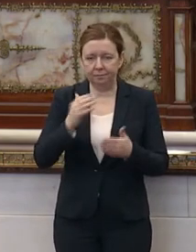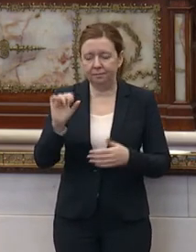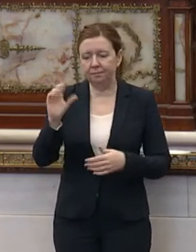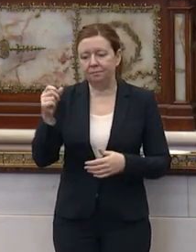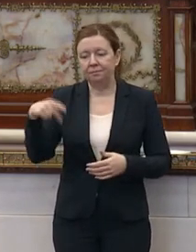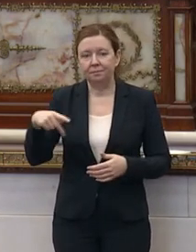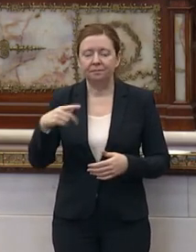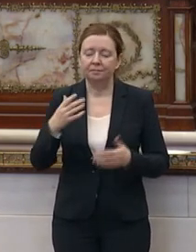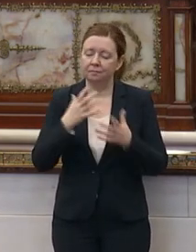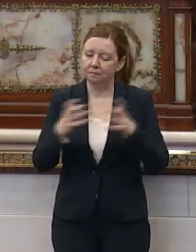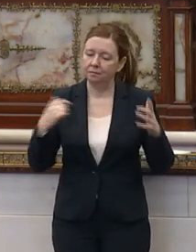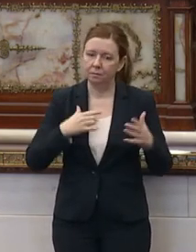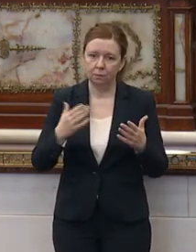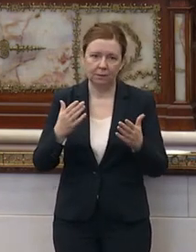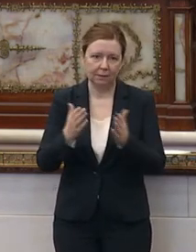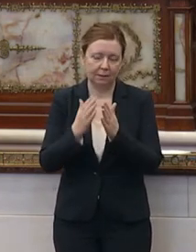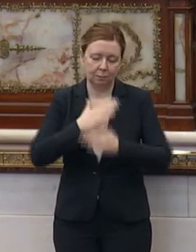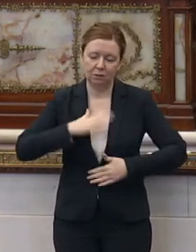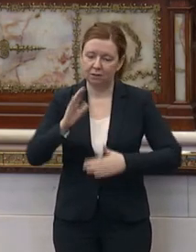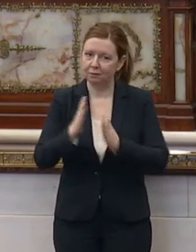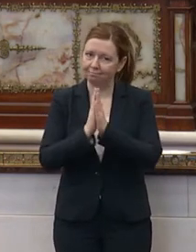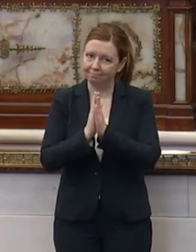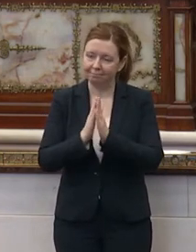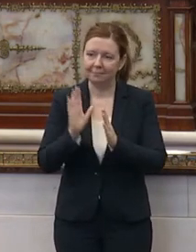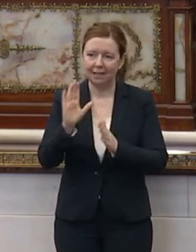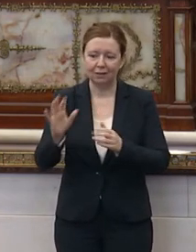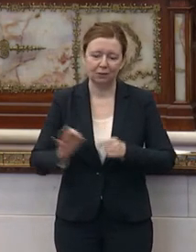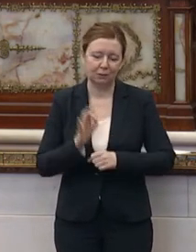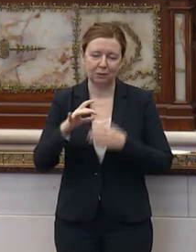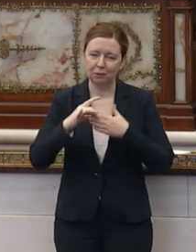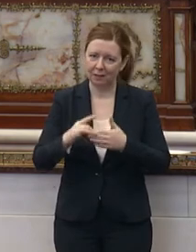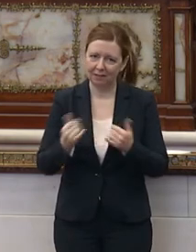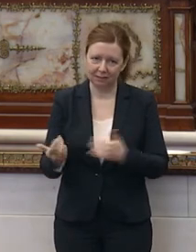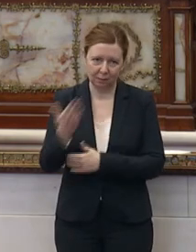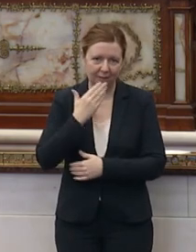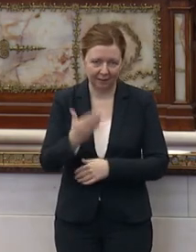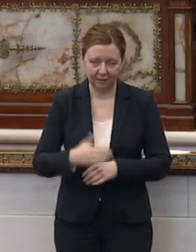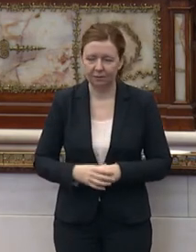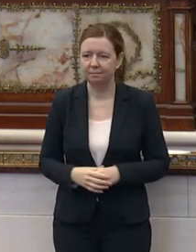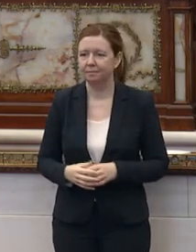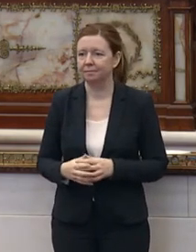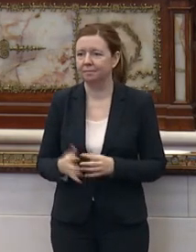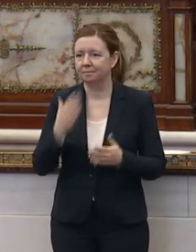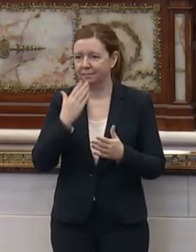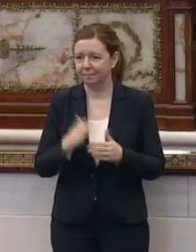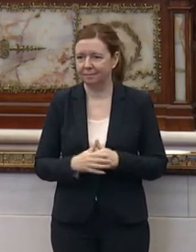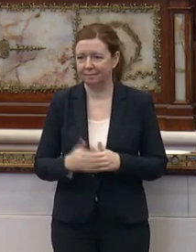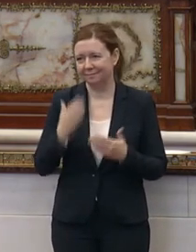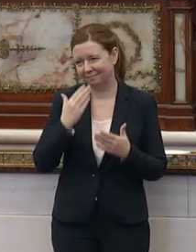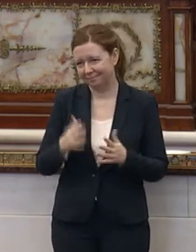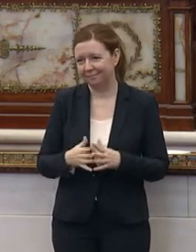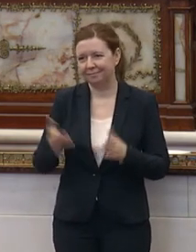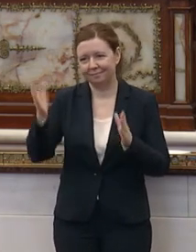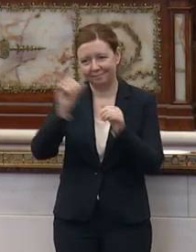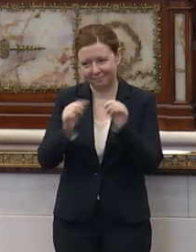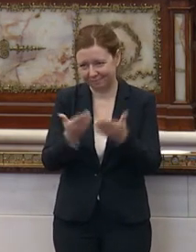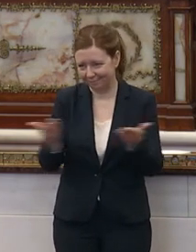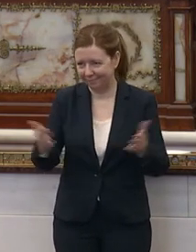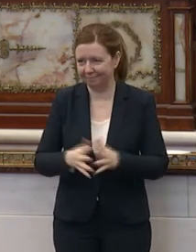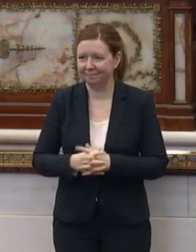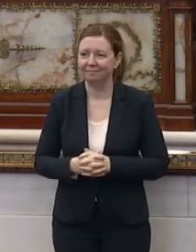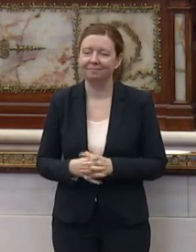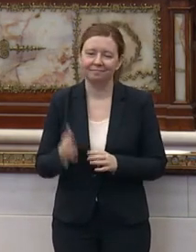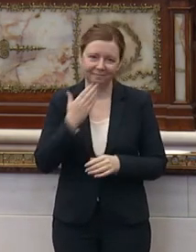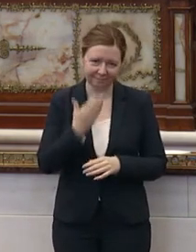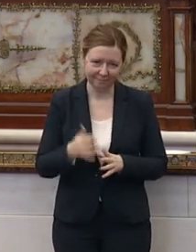so much. We appreciate your invocation and, more importantly, your spiritual guidance this morning. Thank you. Thank you so much, sir. God bless you.